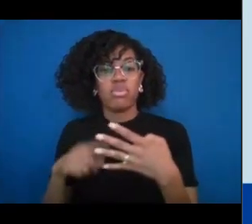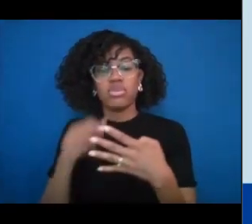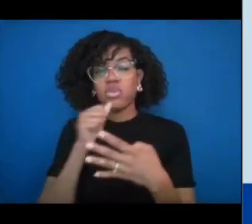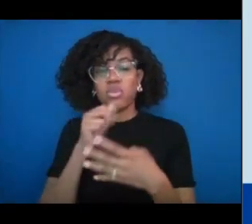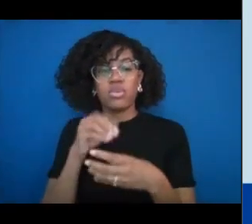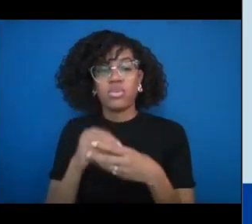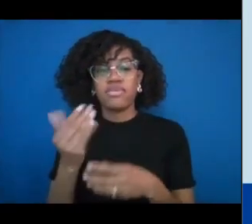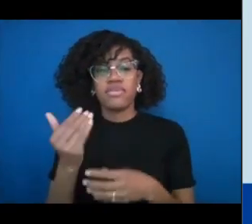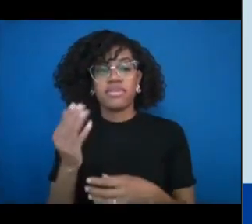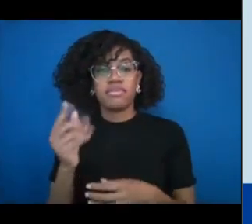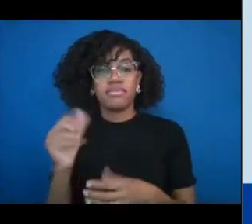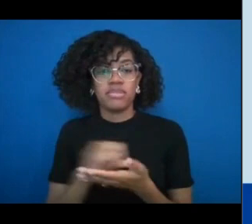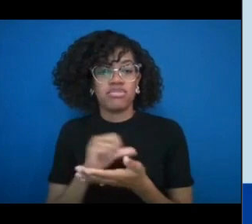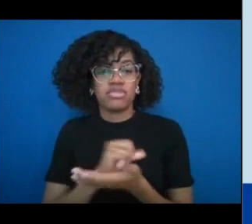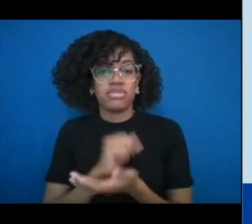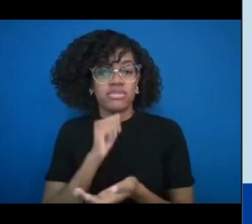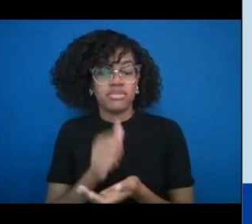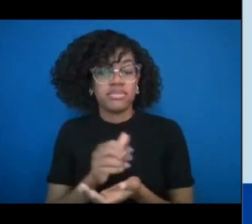limit.